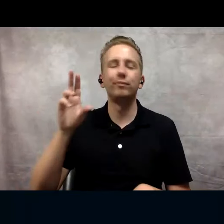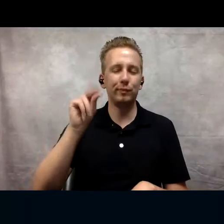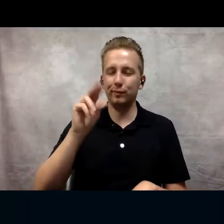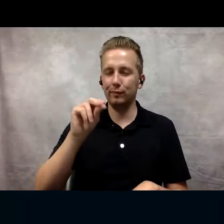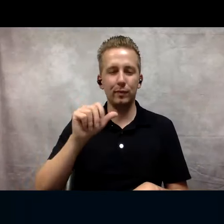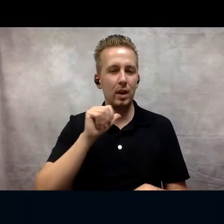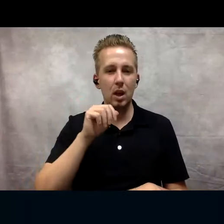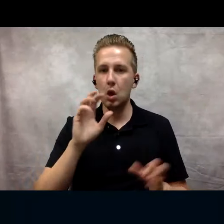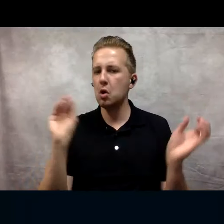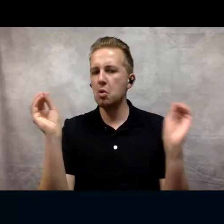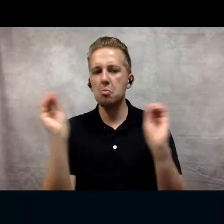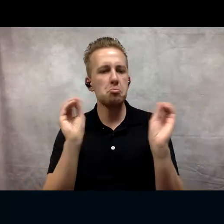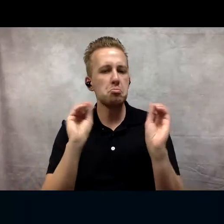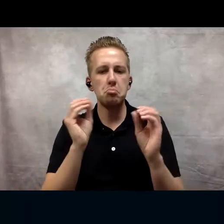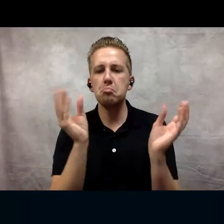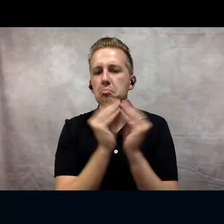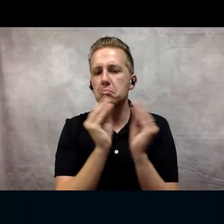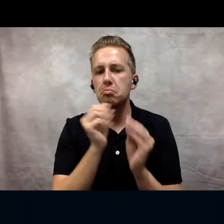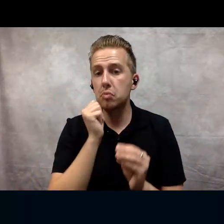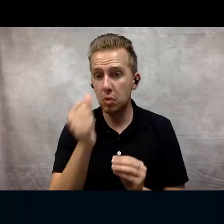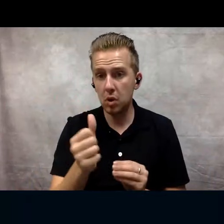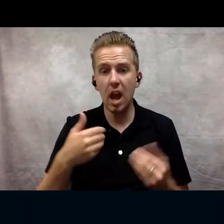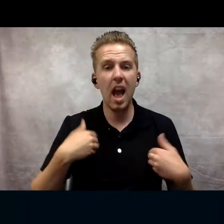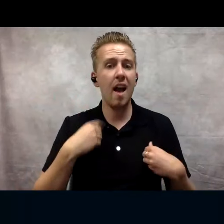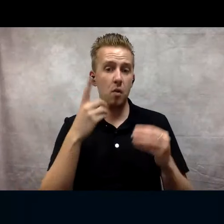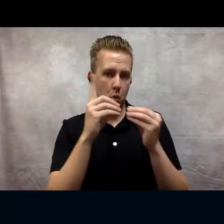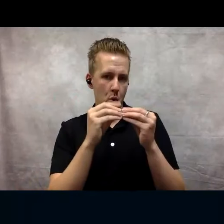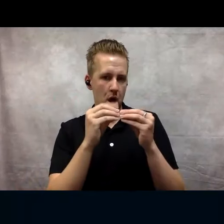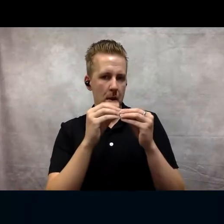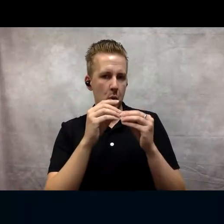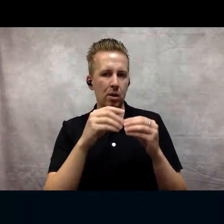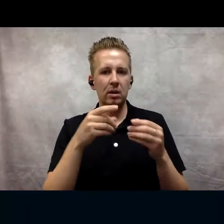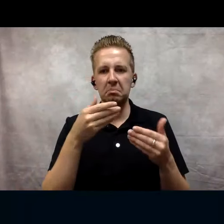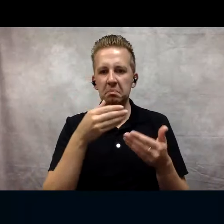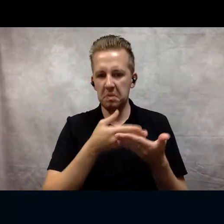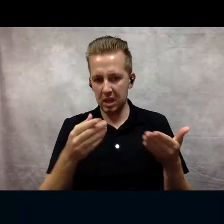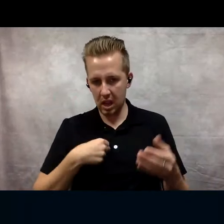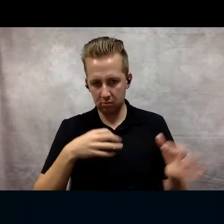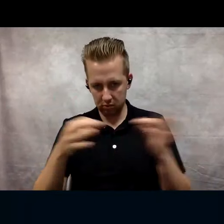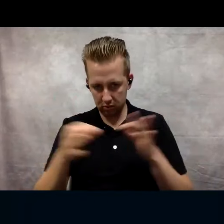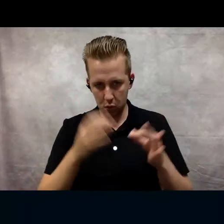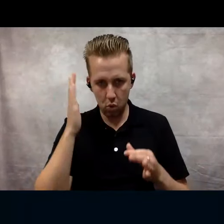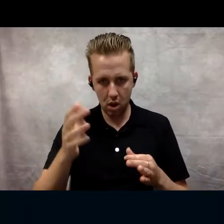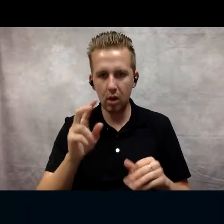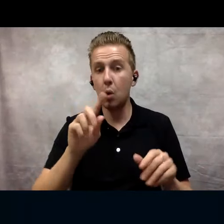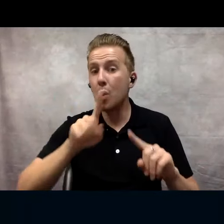meeting tomorrow. We do have one more session again. On here asked if it was 2 or 2:30. It's 2:30.